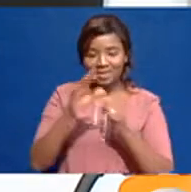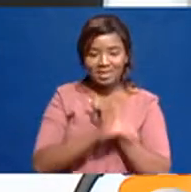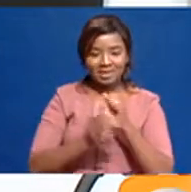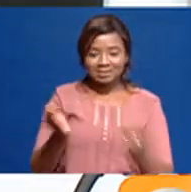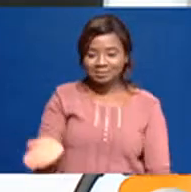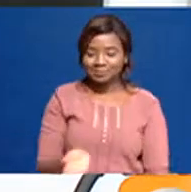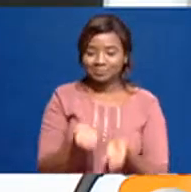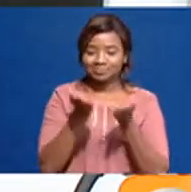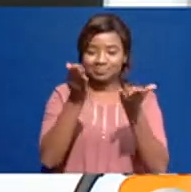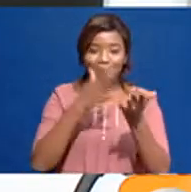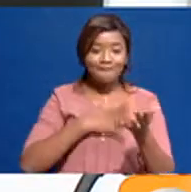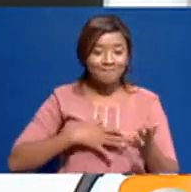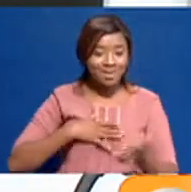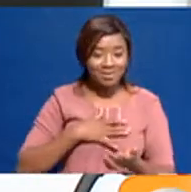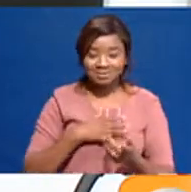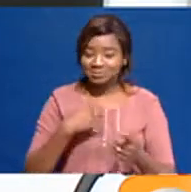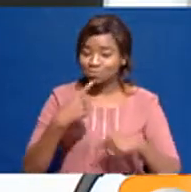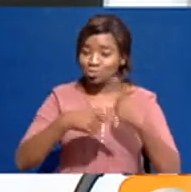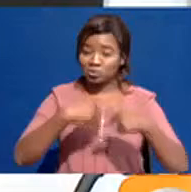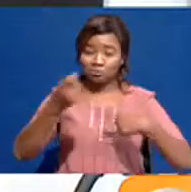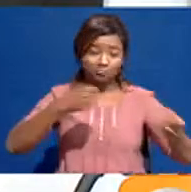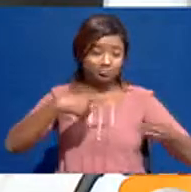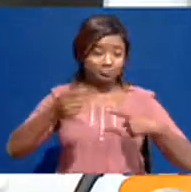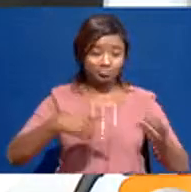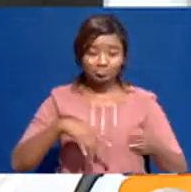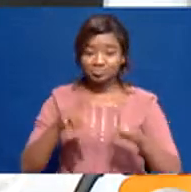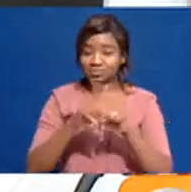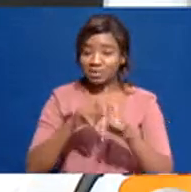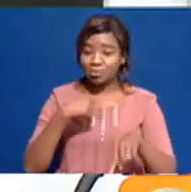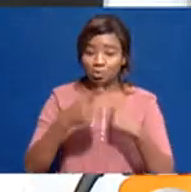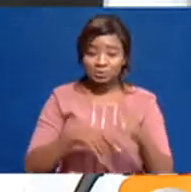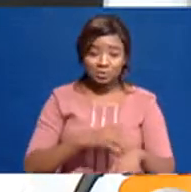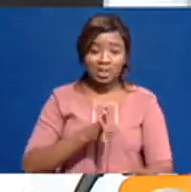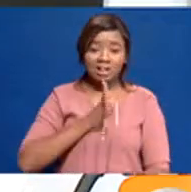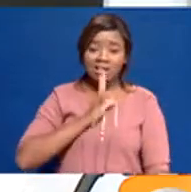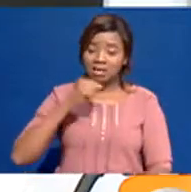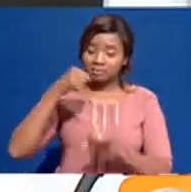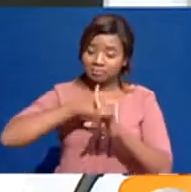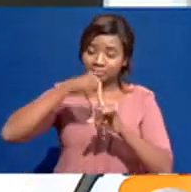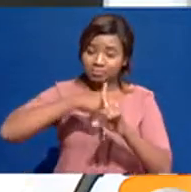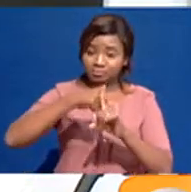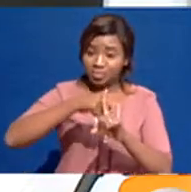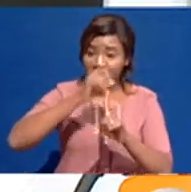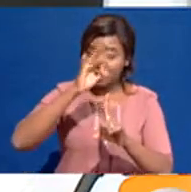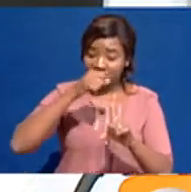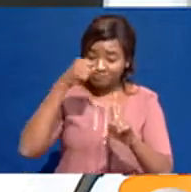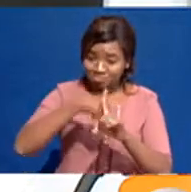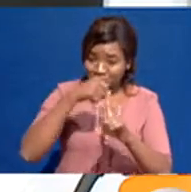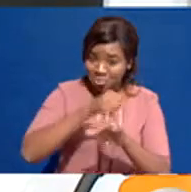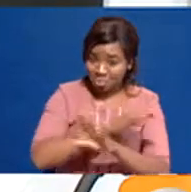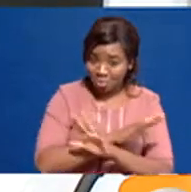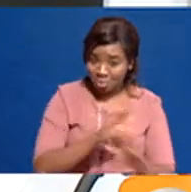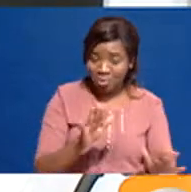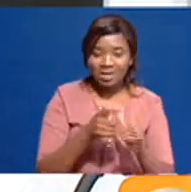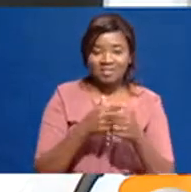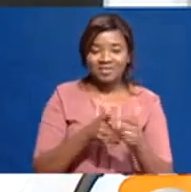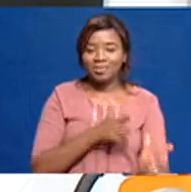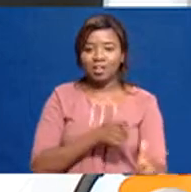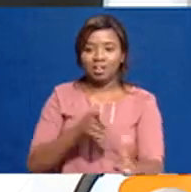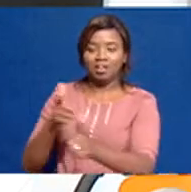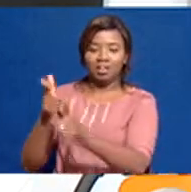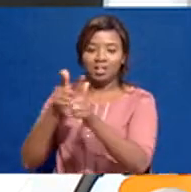what we need, folks. I keep saying, let's keep talking, because the moment we stop talking, it's the moment we start fighting. We don't want to go down